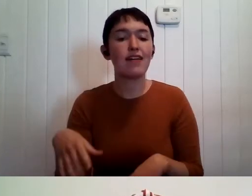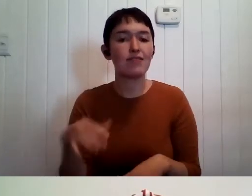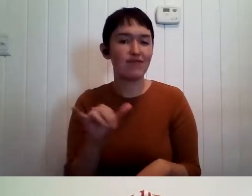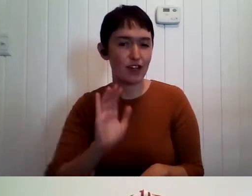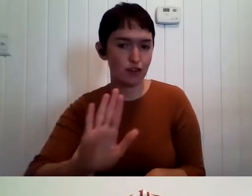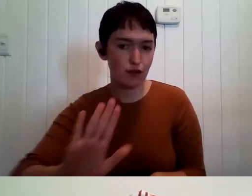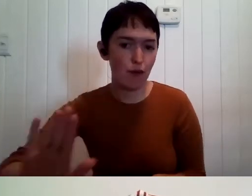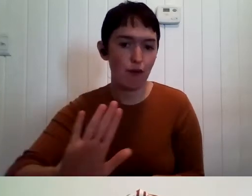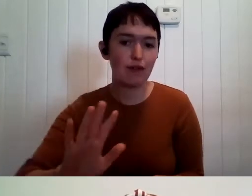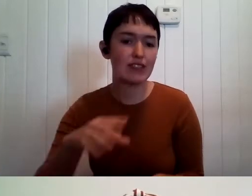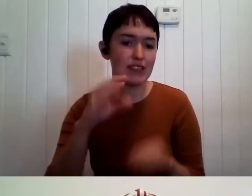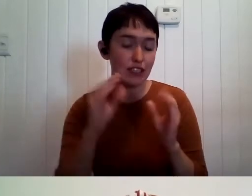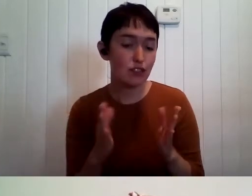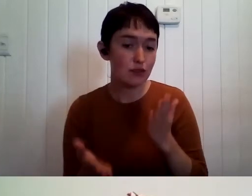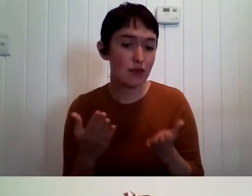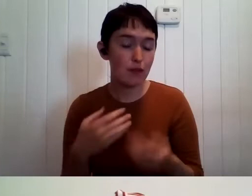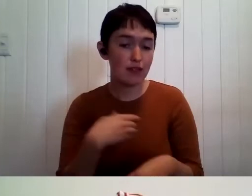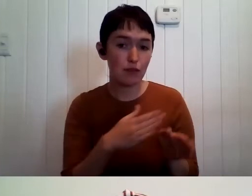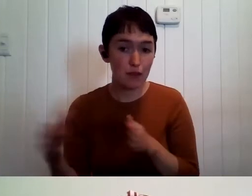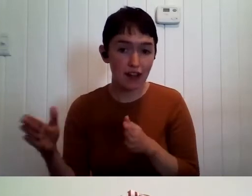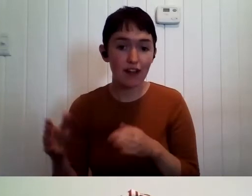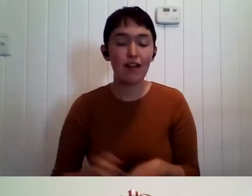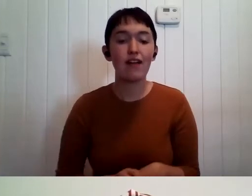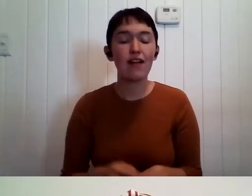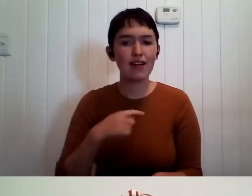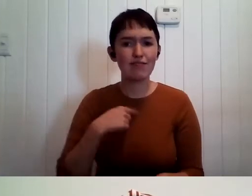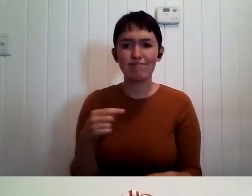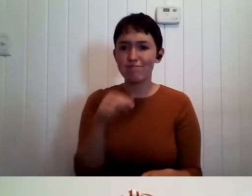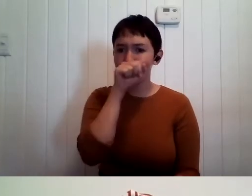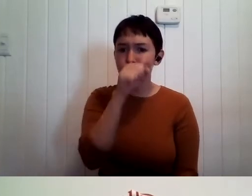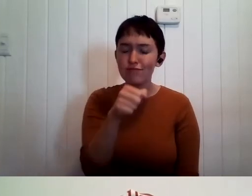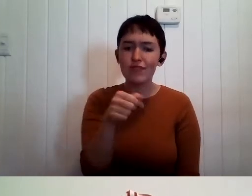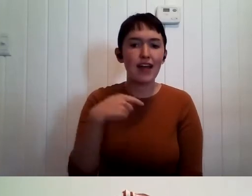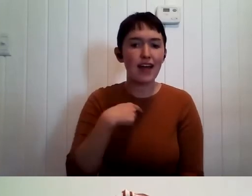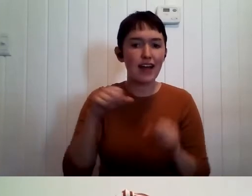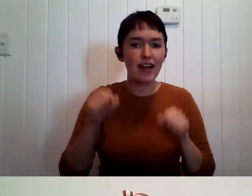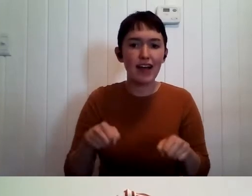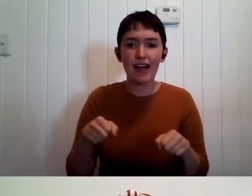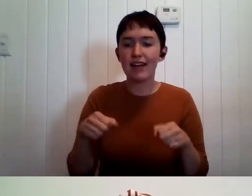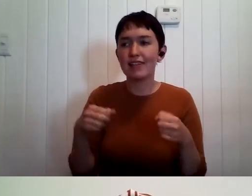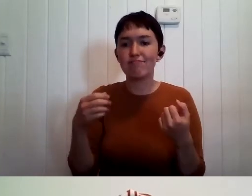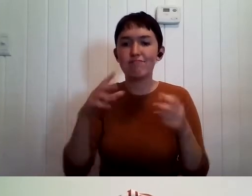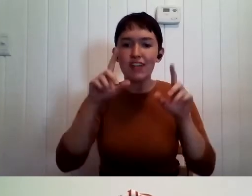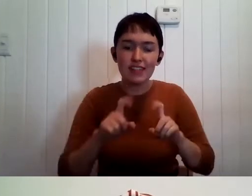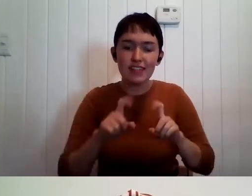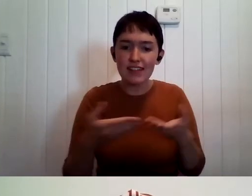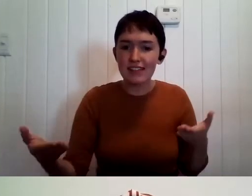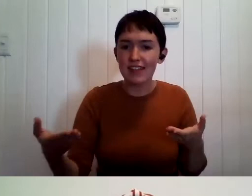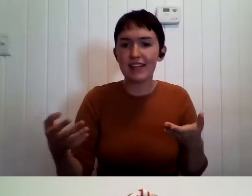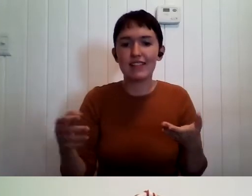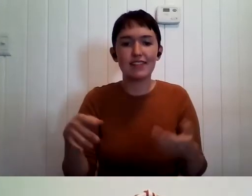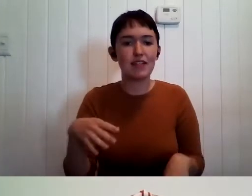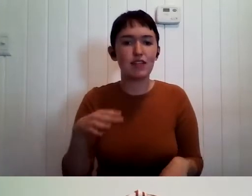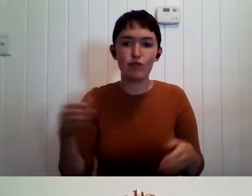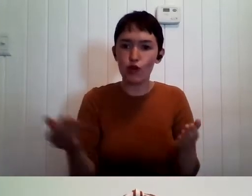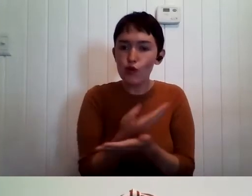things every day, new things that are happening in biotech. And then I get to share it with my colleagues and our customers. It's